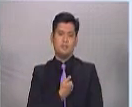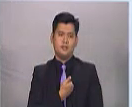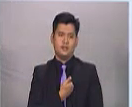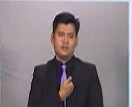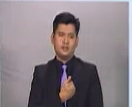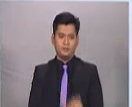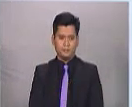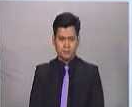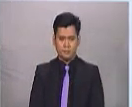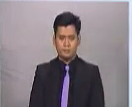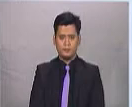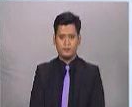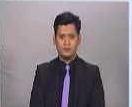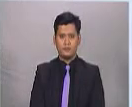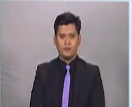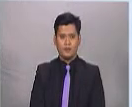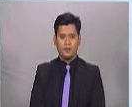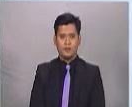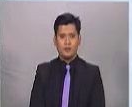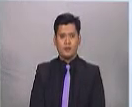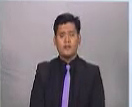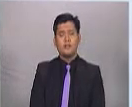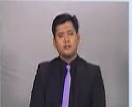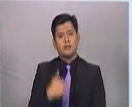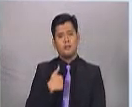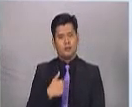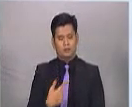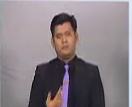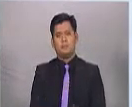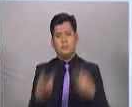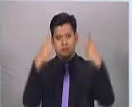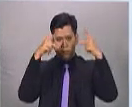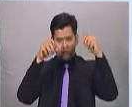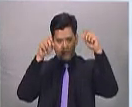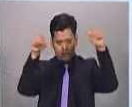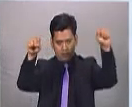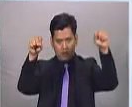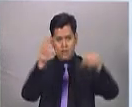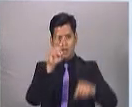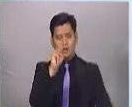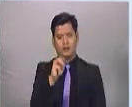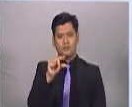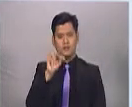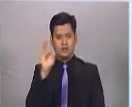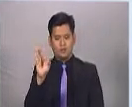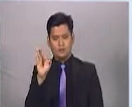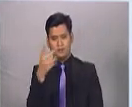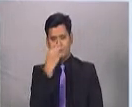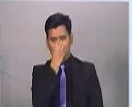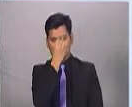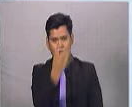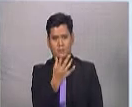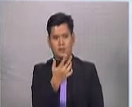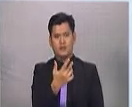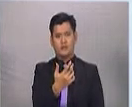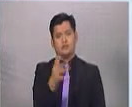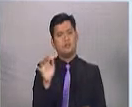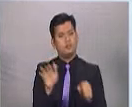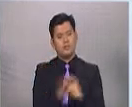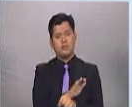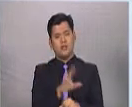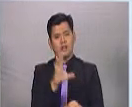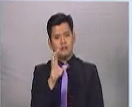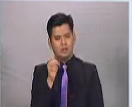Olympics postponement is the right thing to do. While it's a difficult decision to make by the IOC, I think